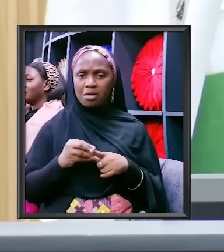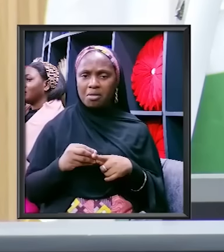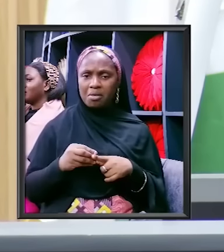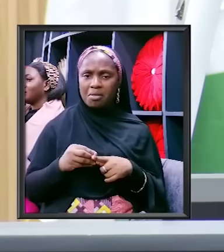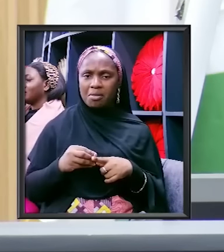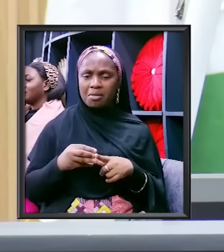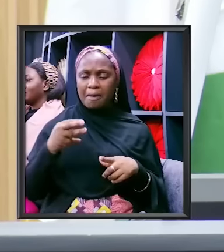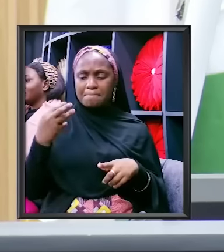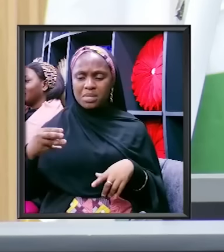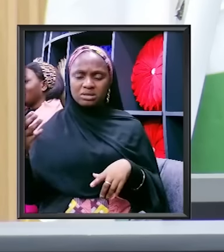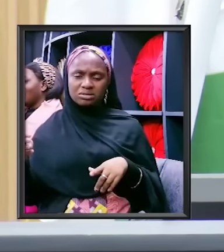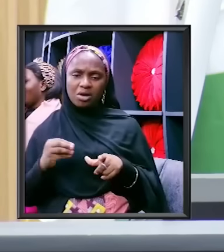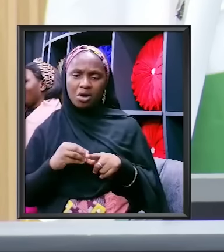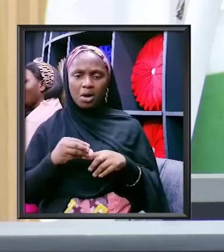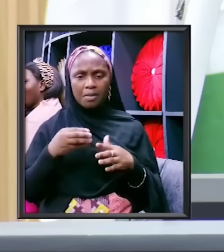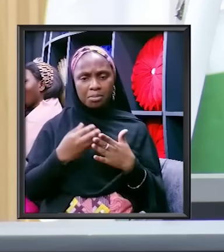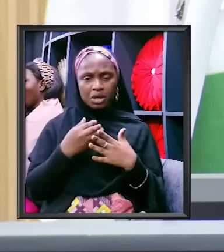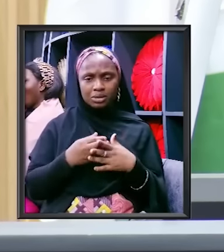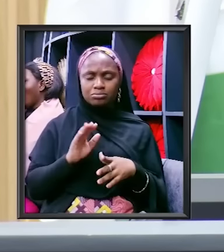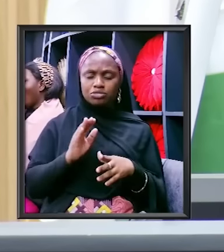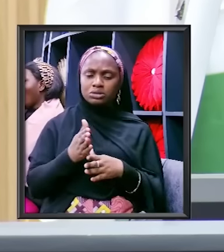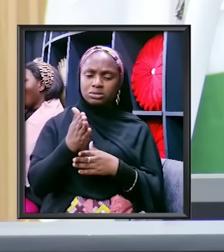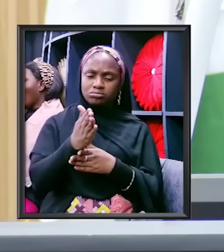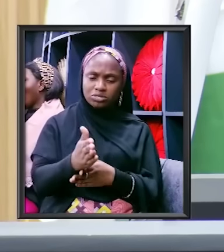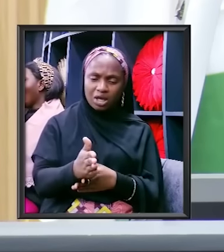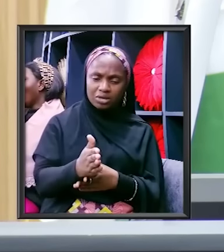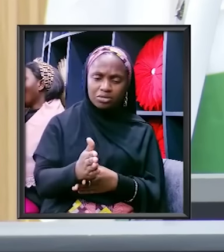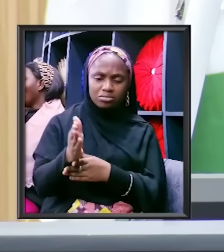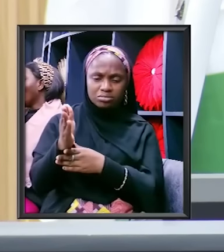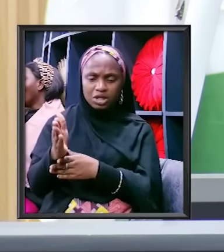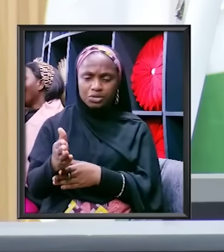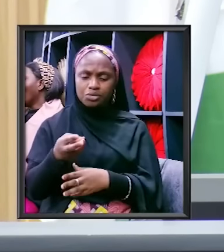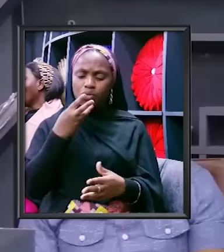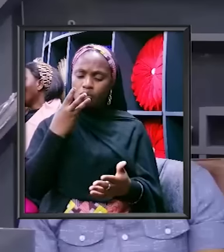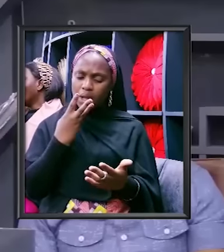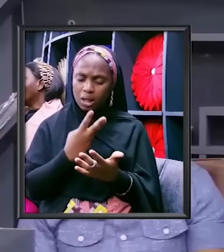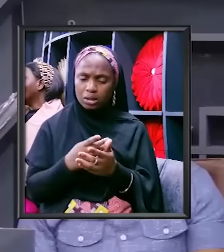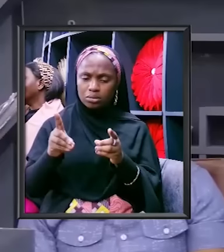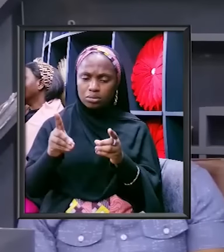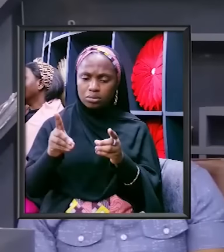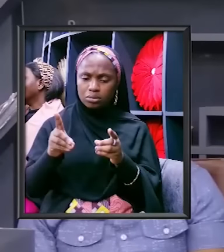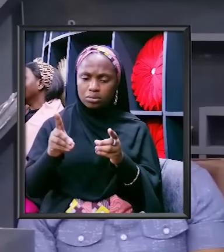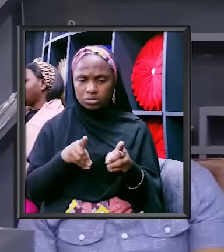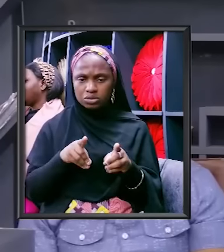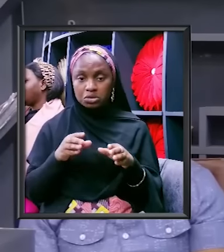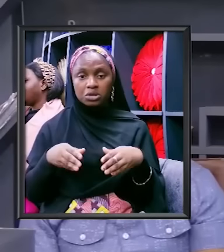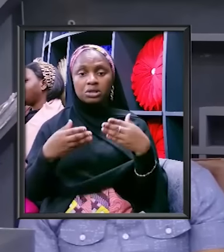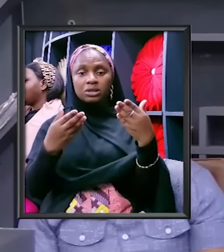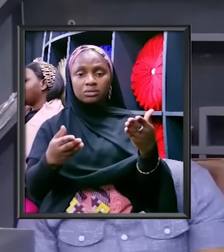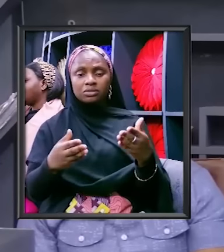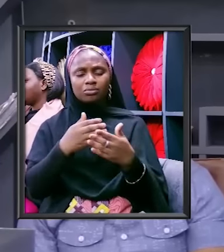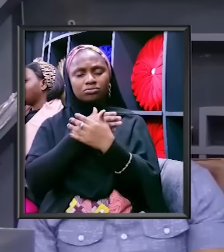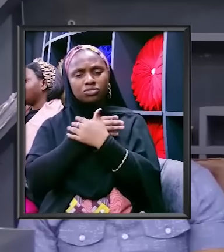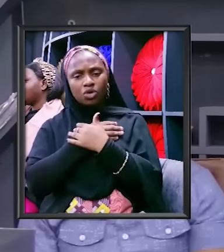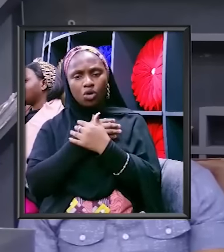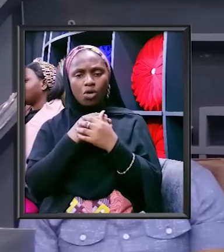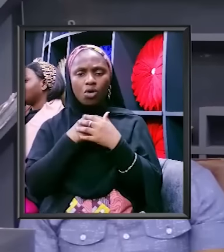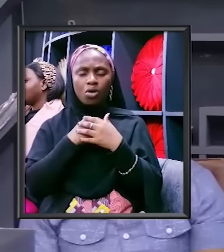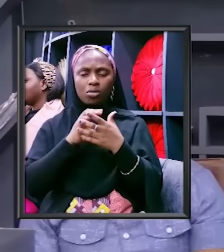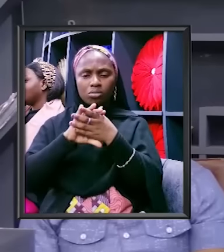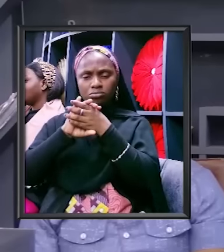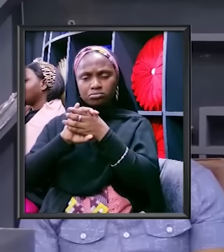simple appreciation. Handshake. Thank you very much. Mm. Well done. Mm. He can even give because this kind of motivation,